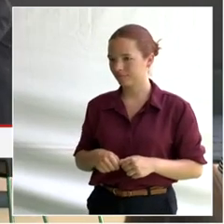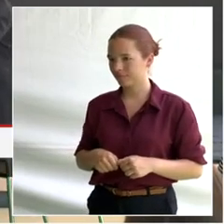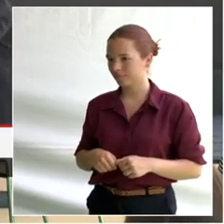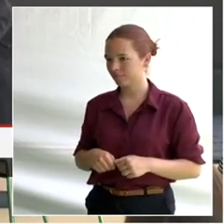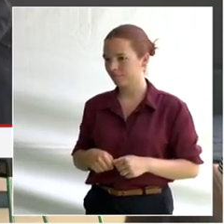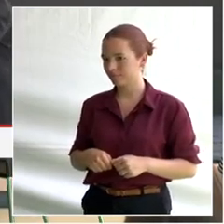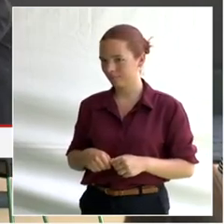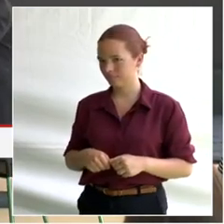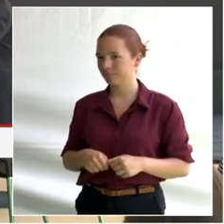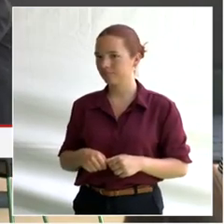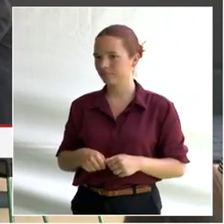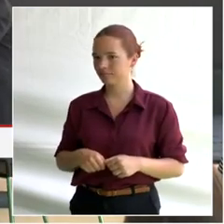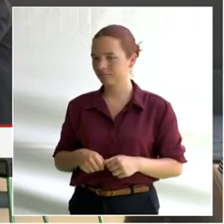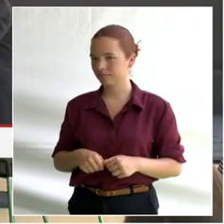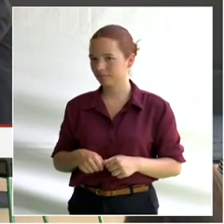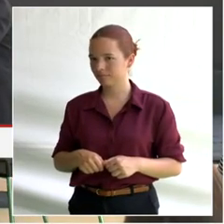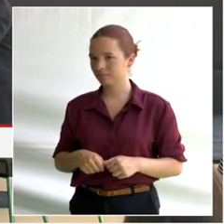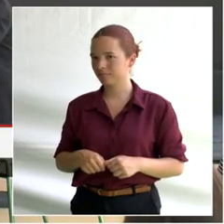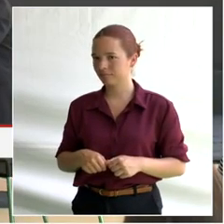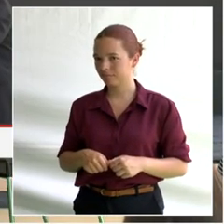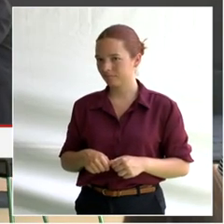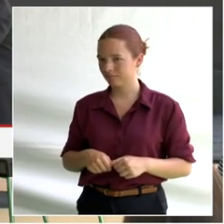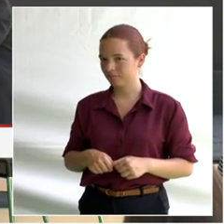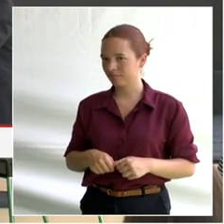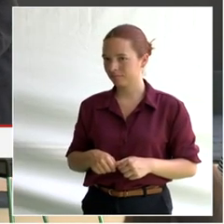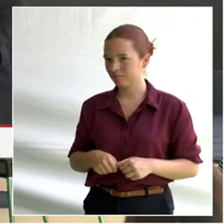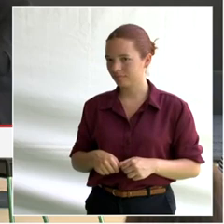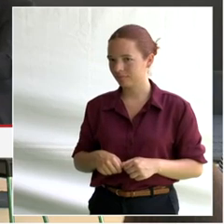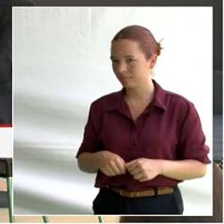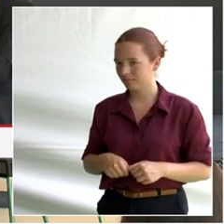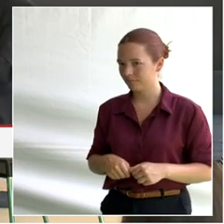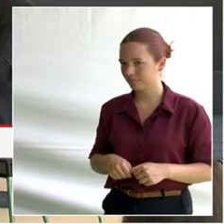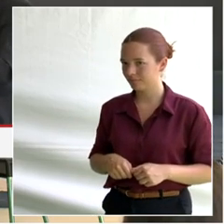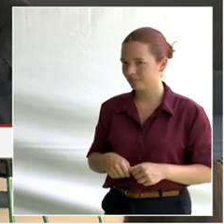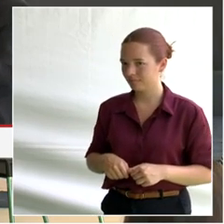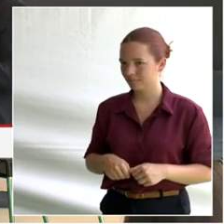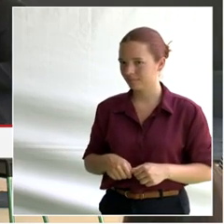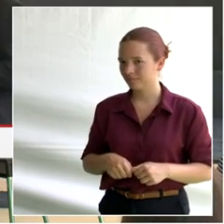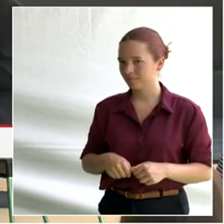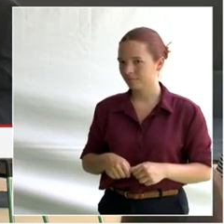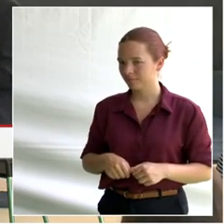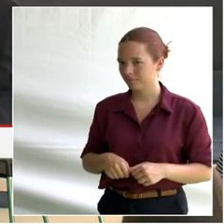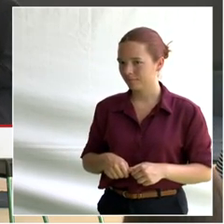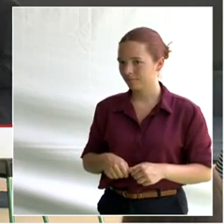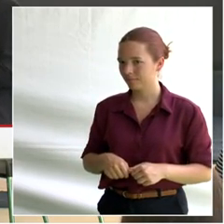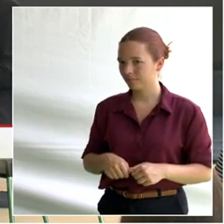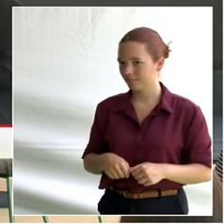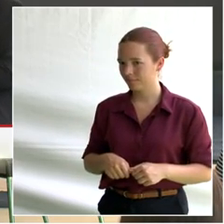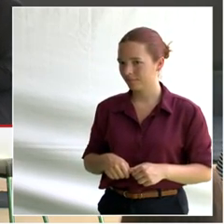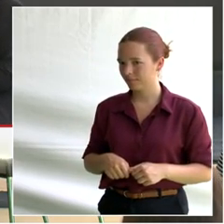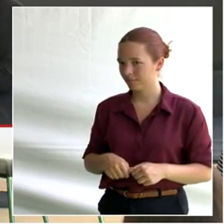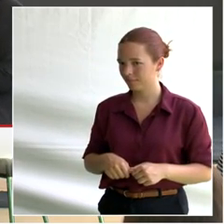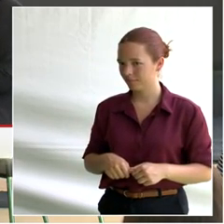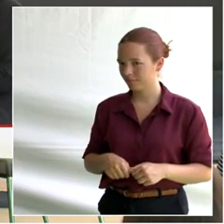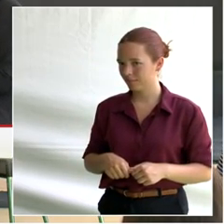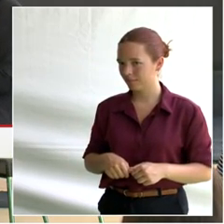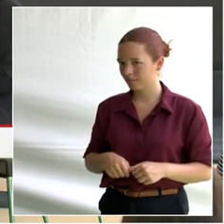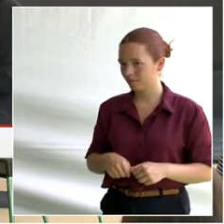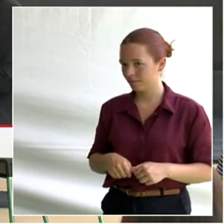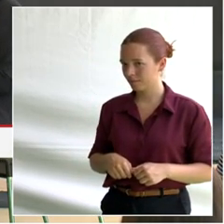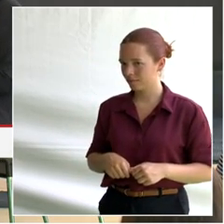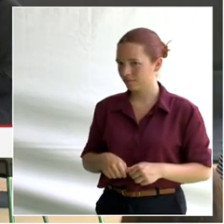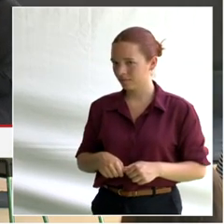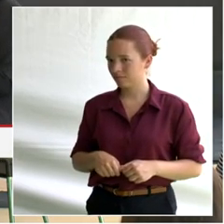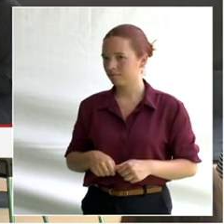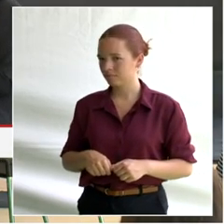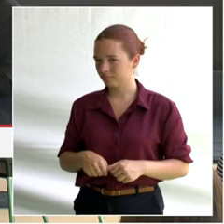That is a walker, and that's Elina Svitolina. Oh, wow. Alina Svitolina, who's going to be on our Instagram Live today at 2:30,